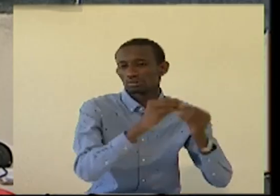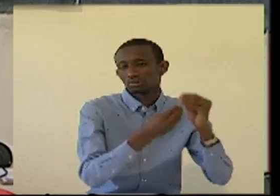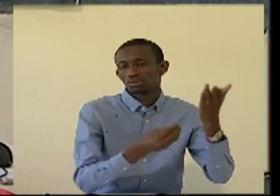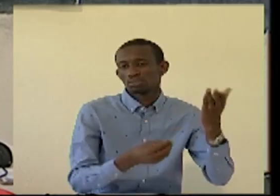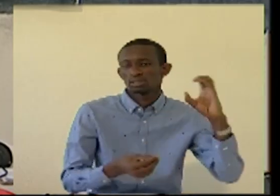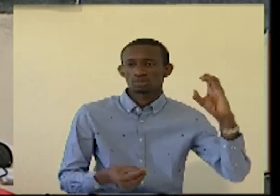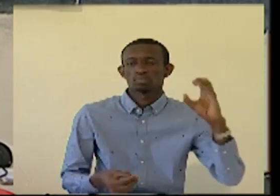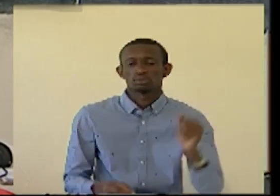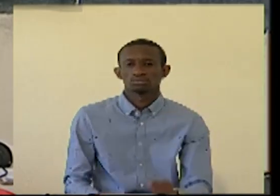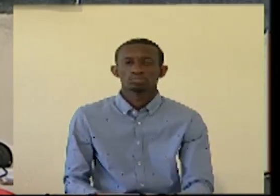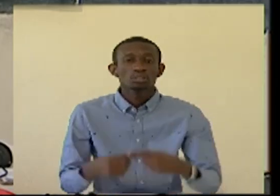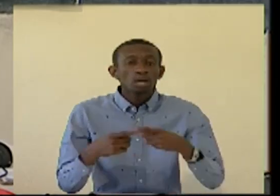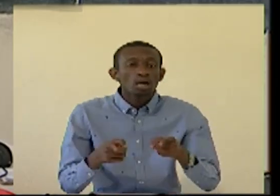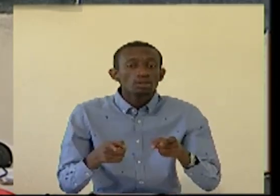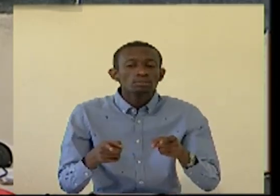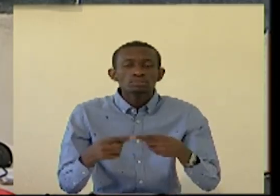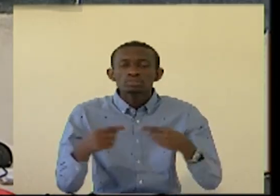is the unit